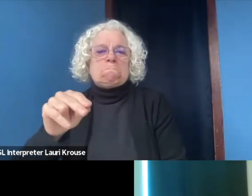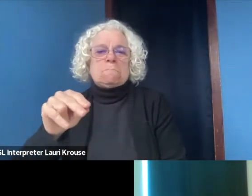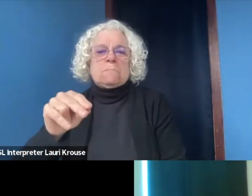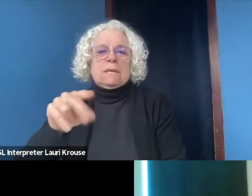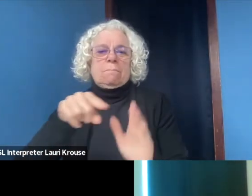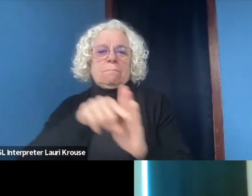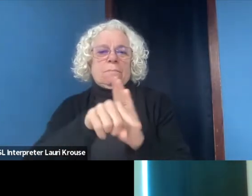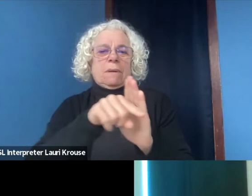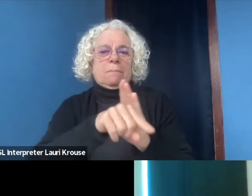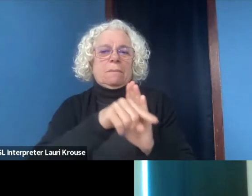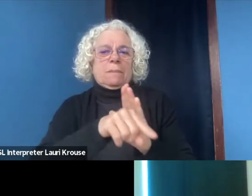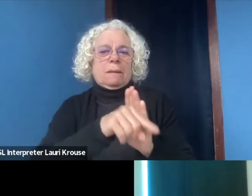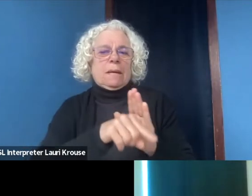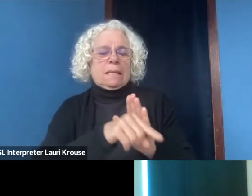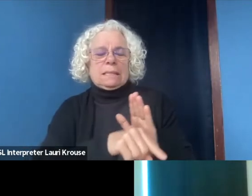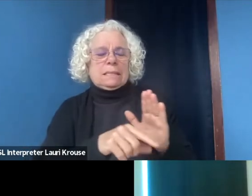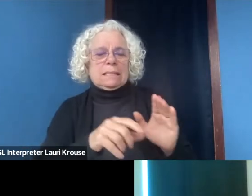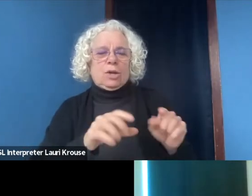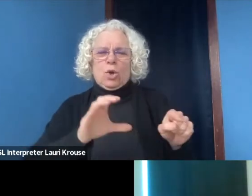got a cramp in my leg.